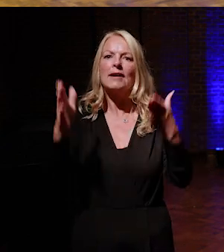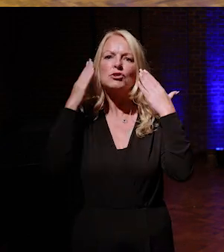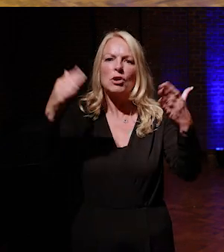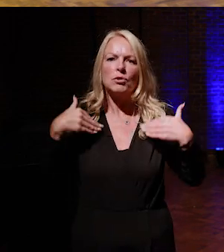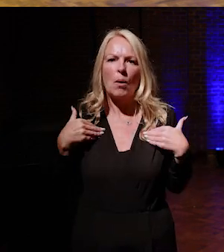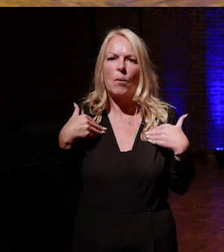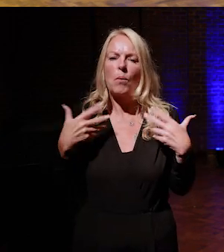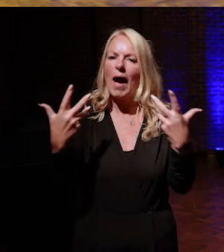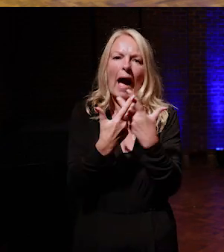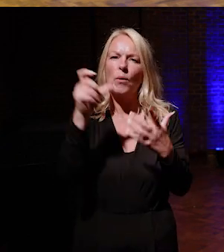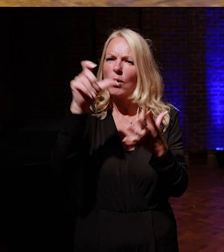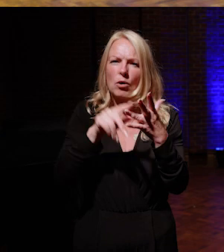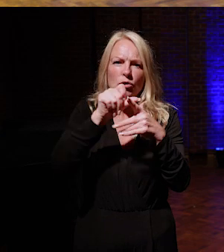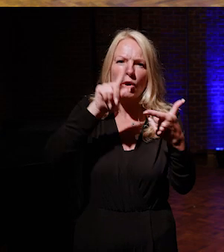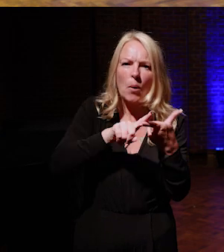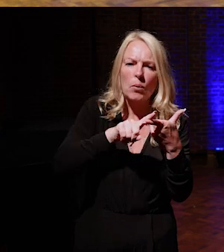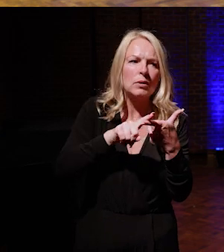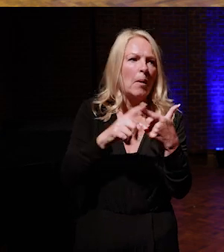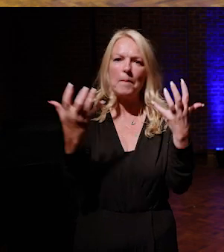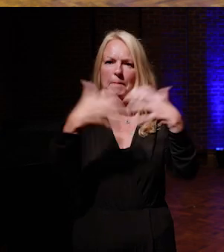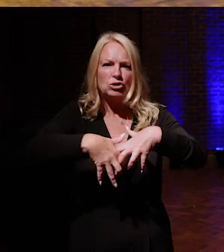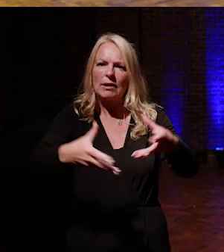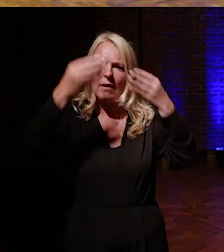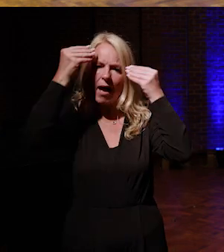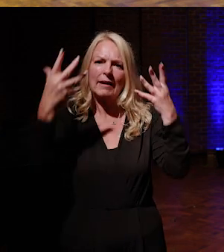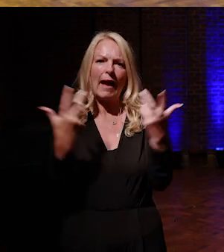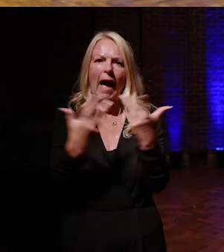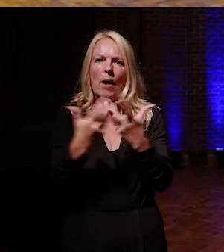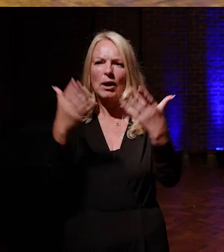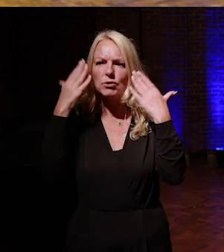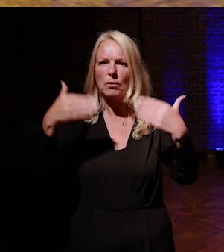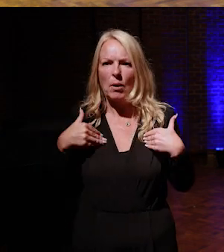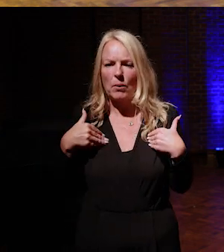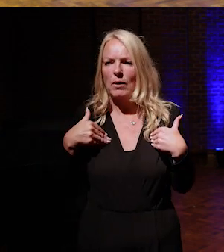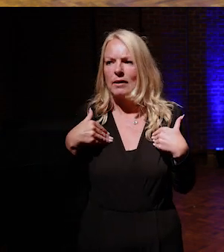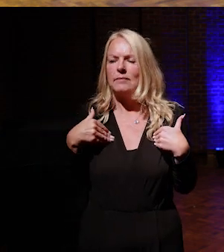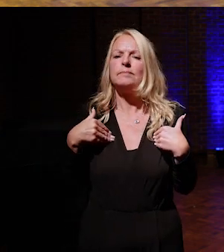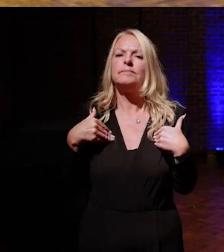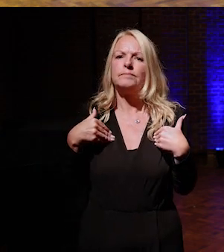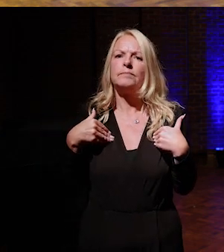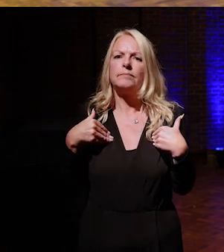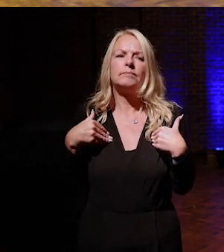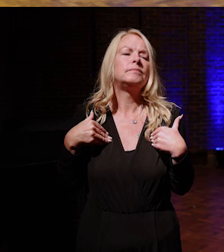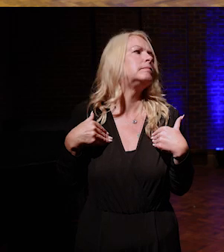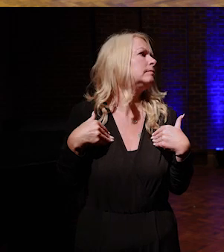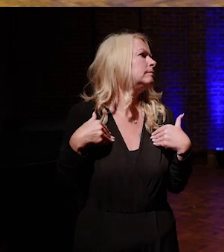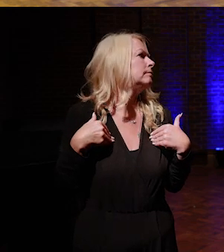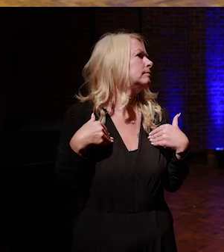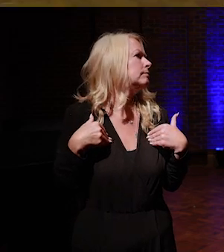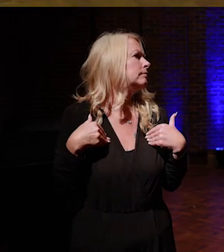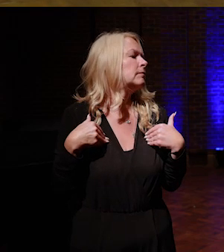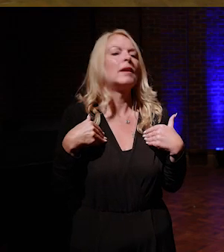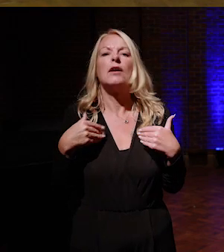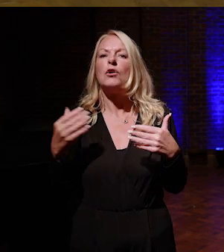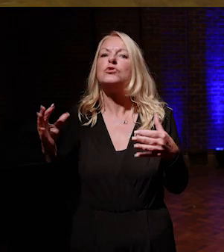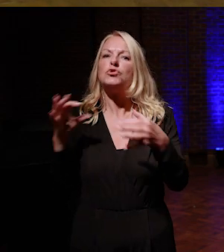know how to code or do machine learning. And so I joined